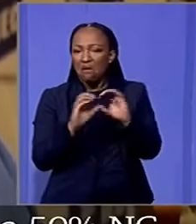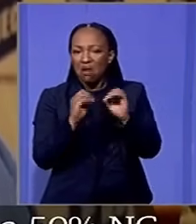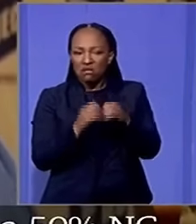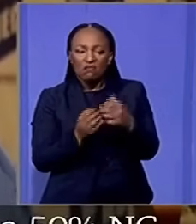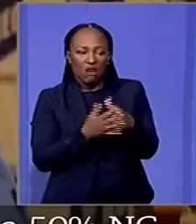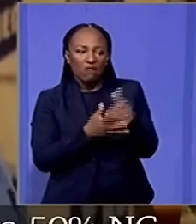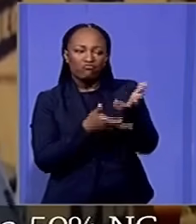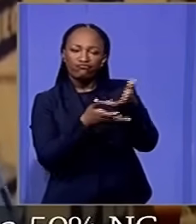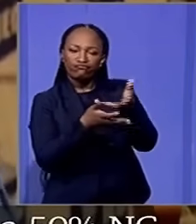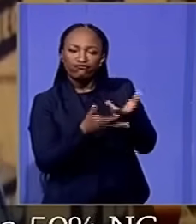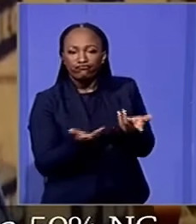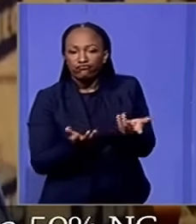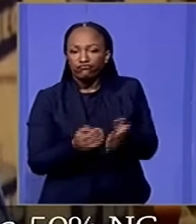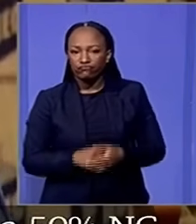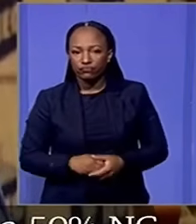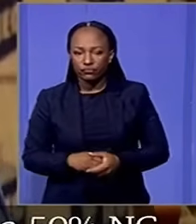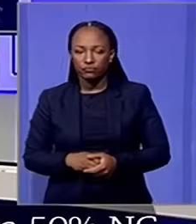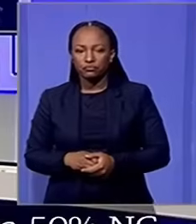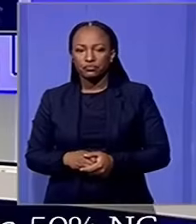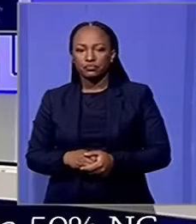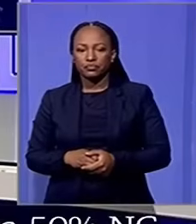lefe.